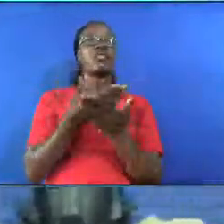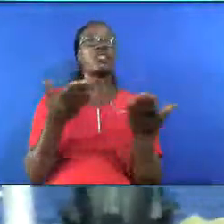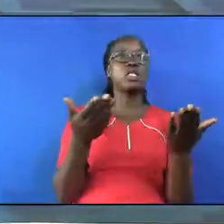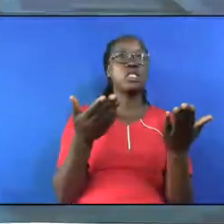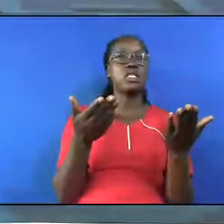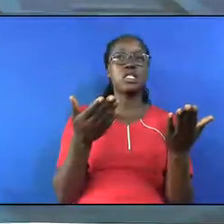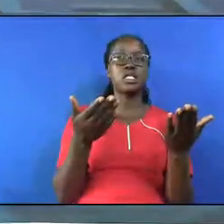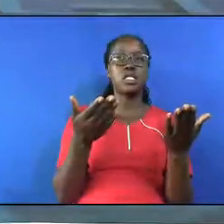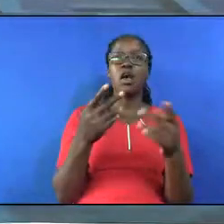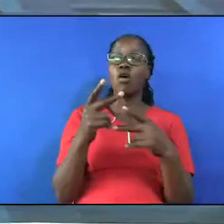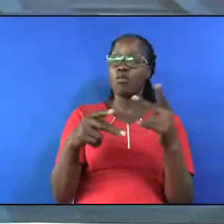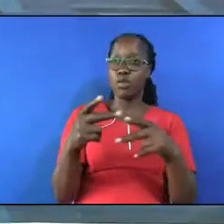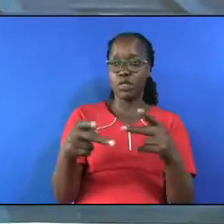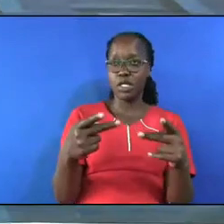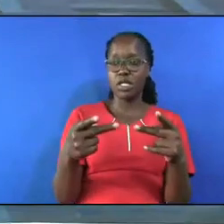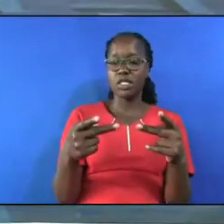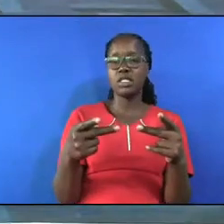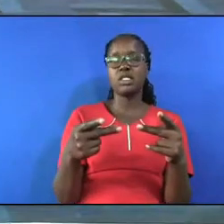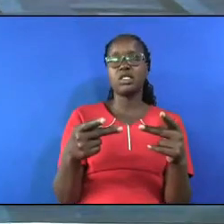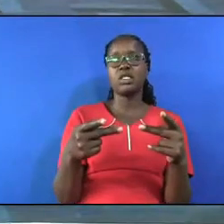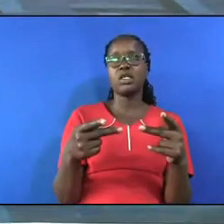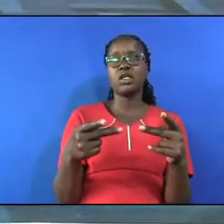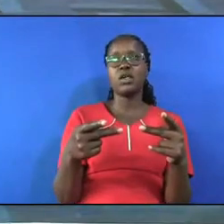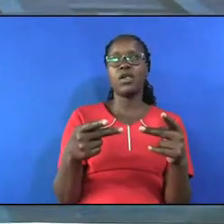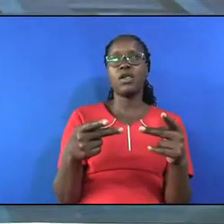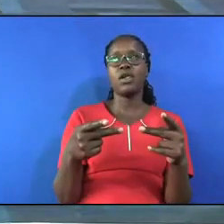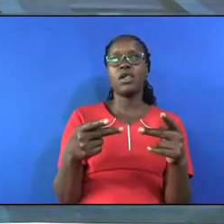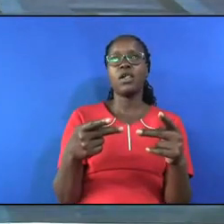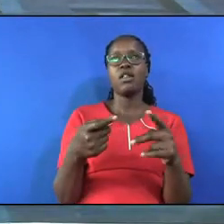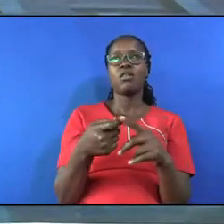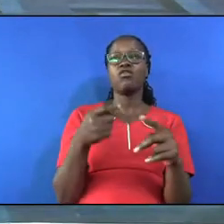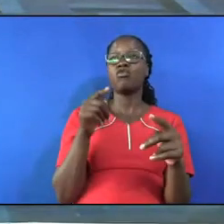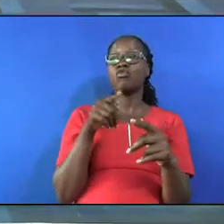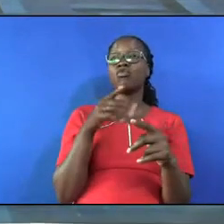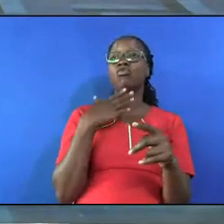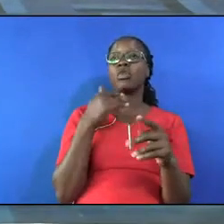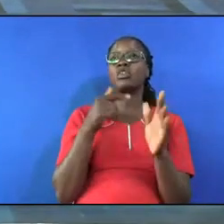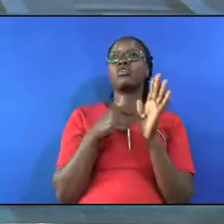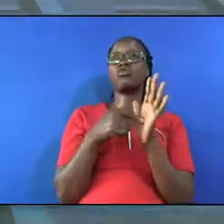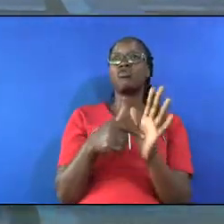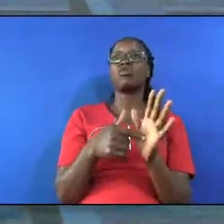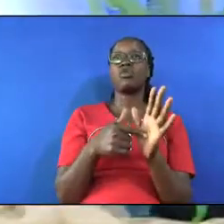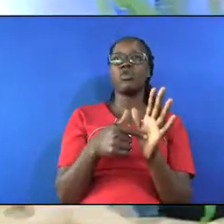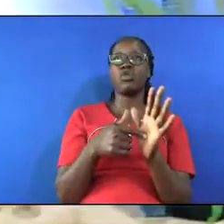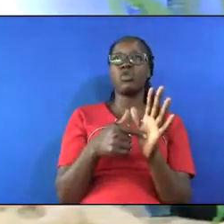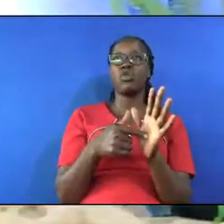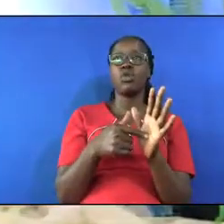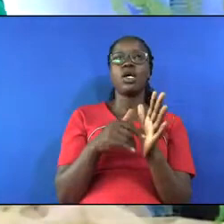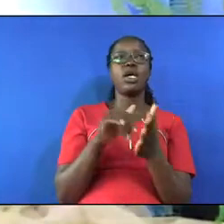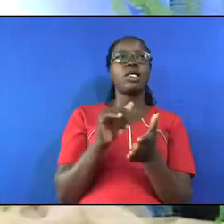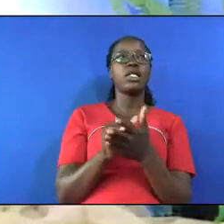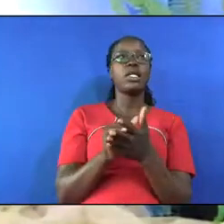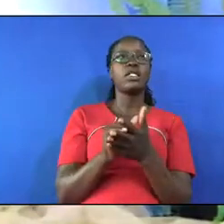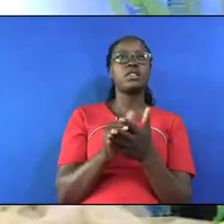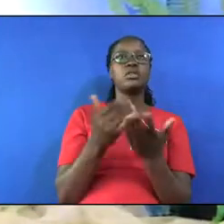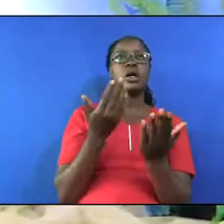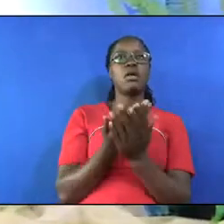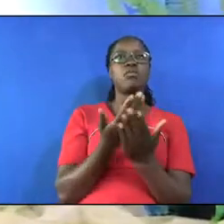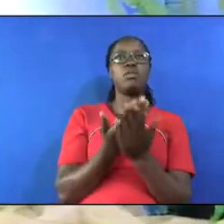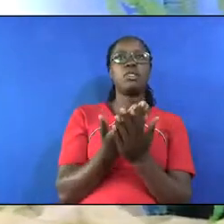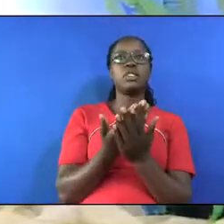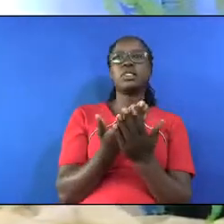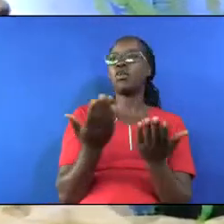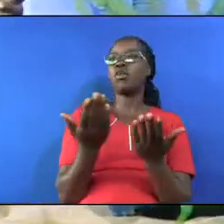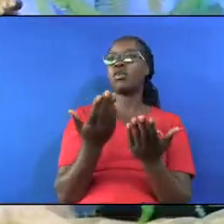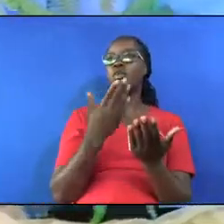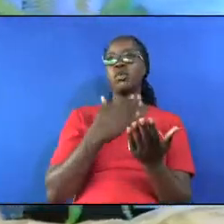forced. It is not obedience that comes out of you wanting to show off that you are pleasing to your